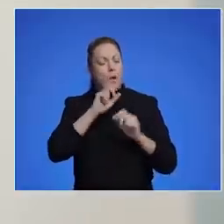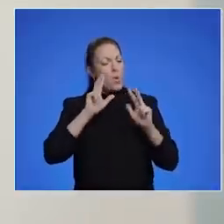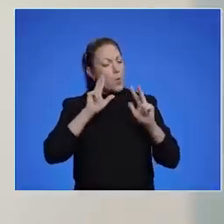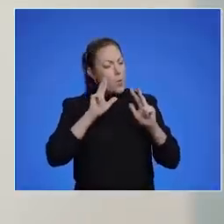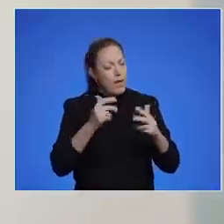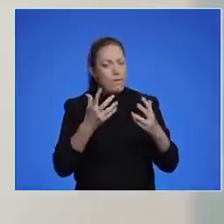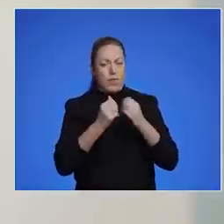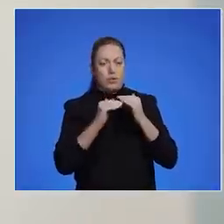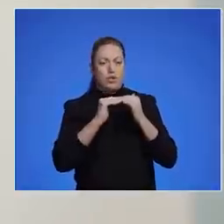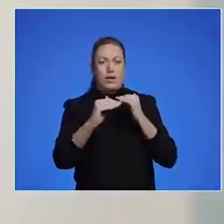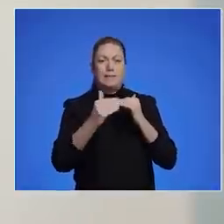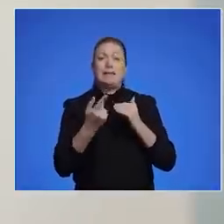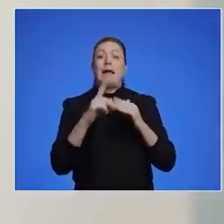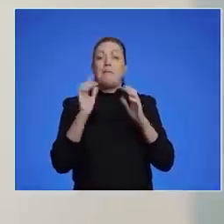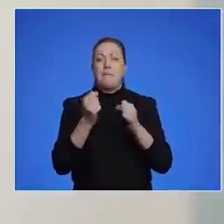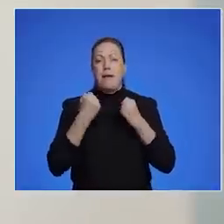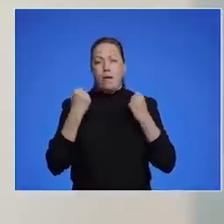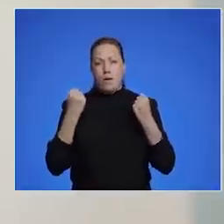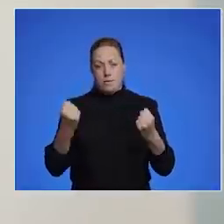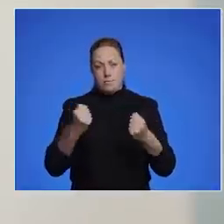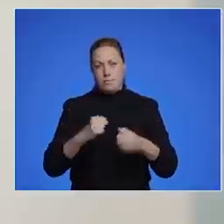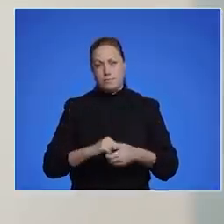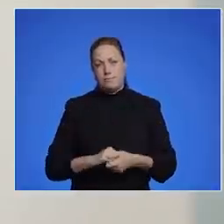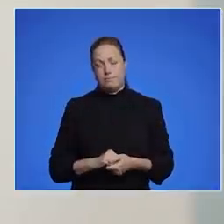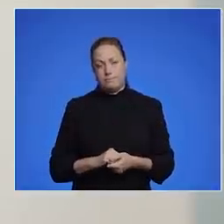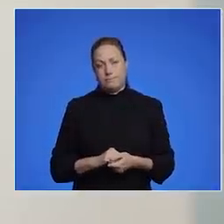be clothed with justice and power.